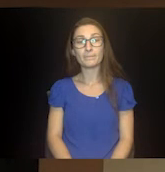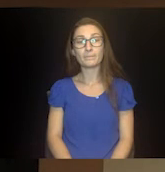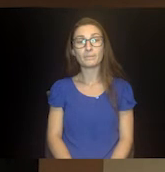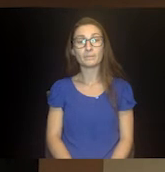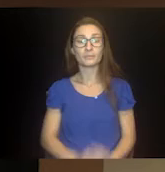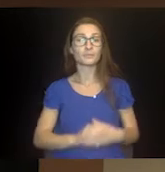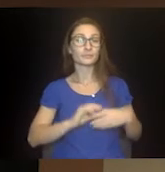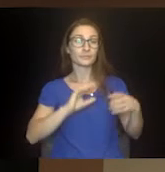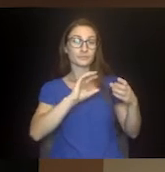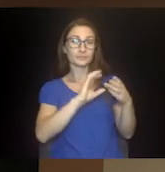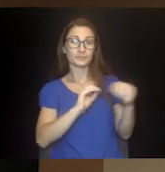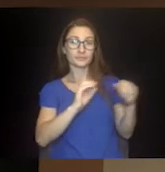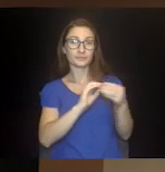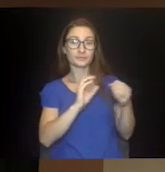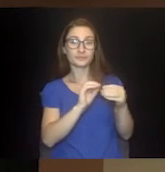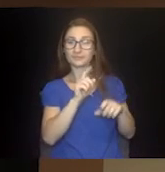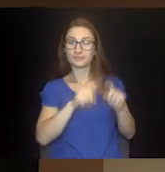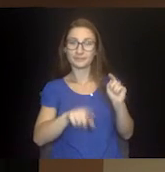What? Oh, yes.